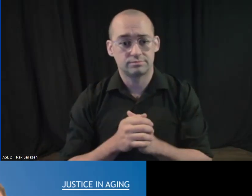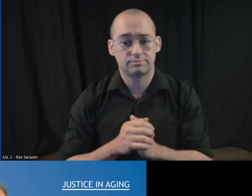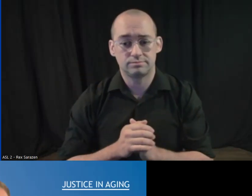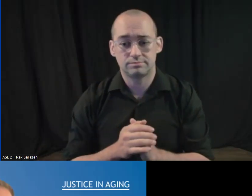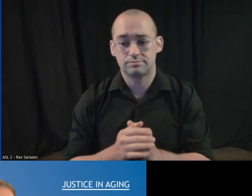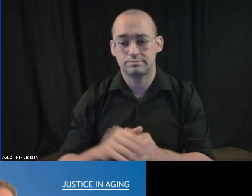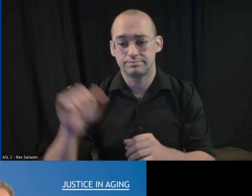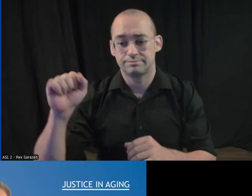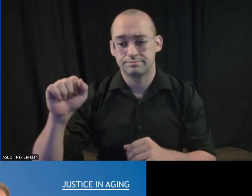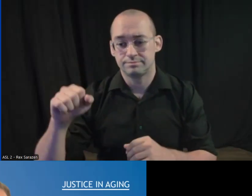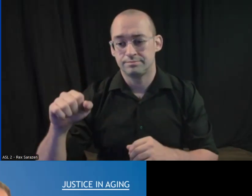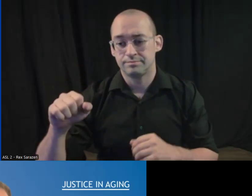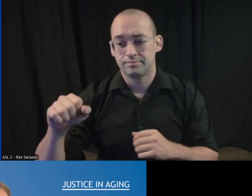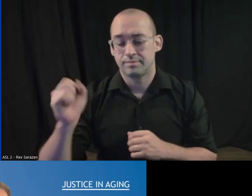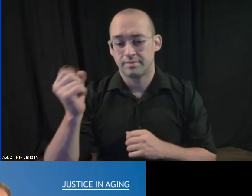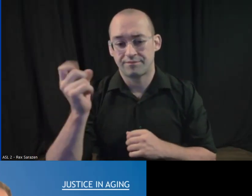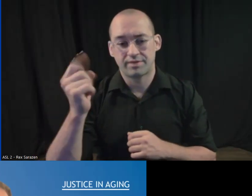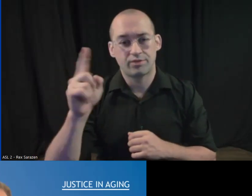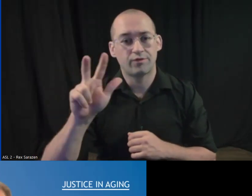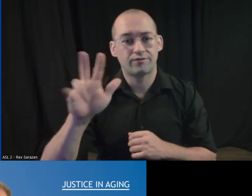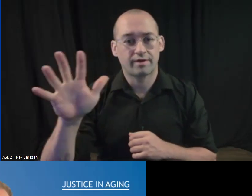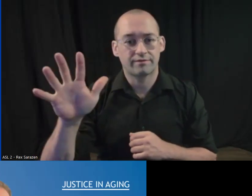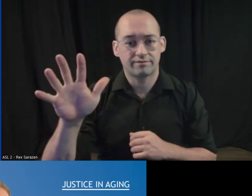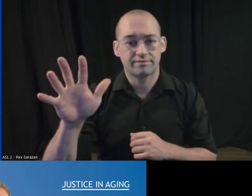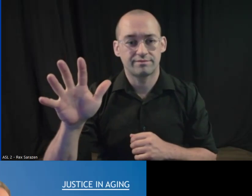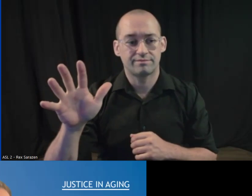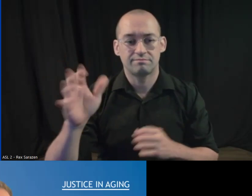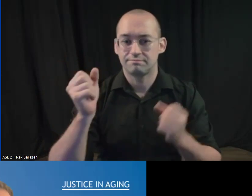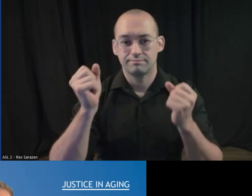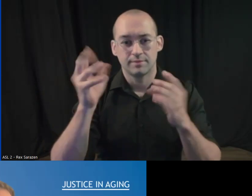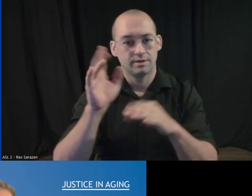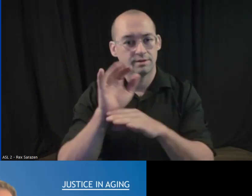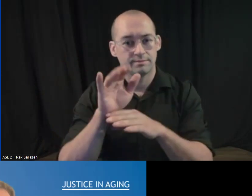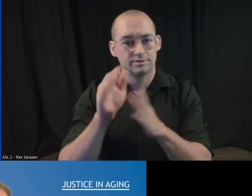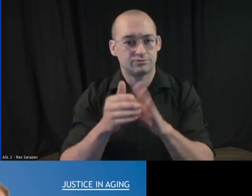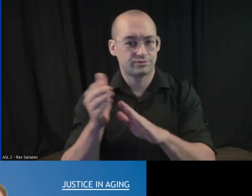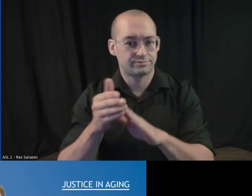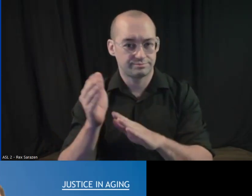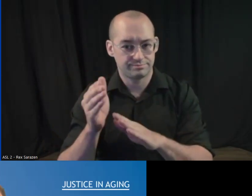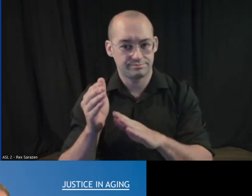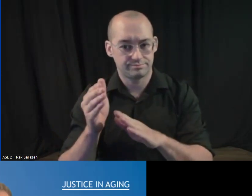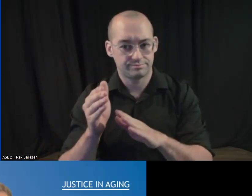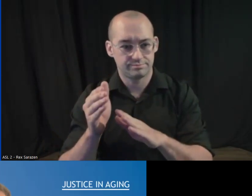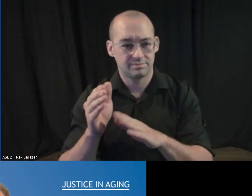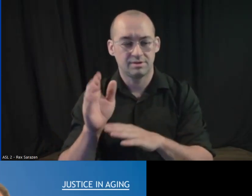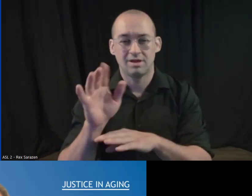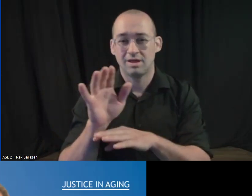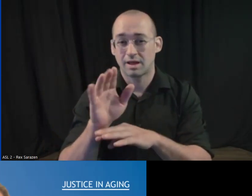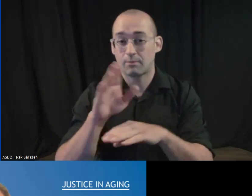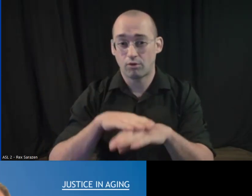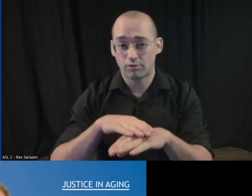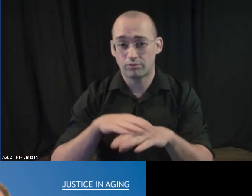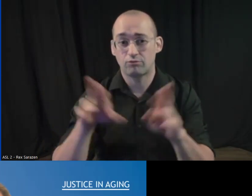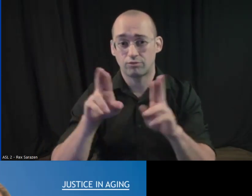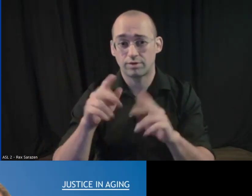It is 11:35. It looks like we have a lot of cameras on. If you could turn your camera on and you're ready to